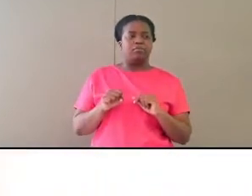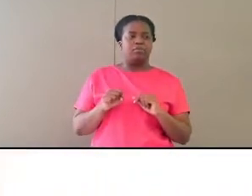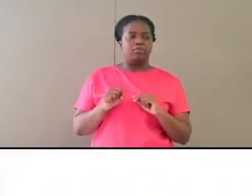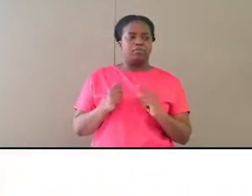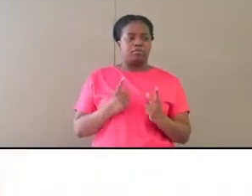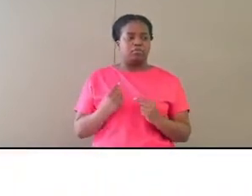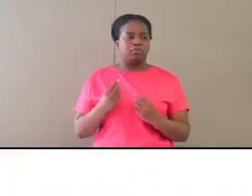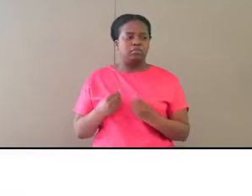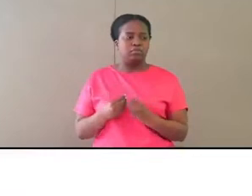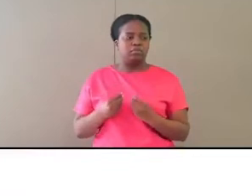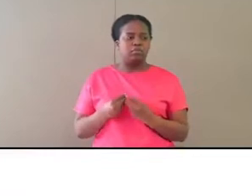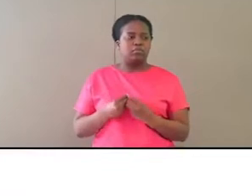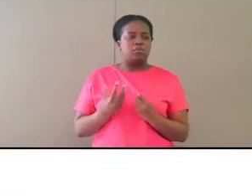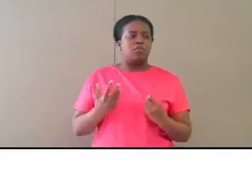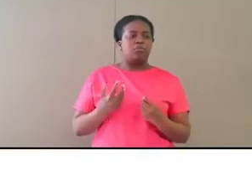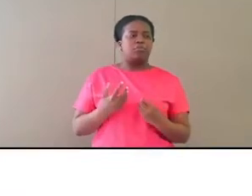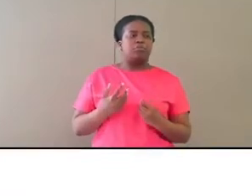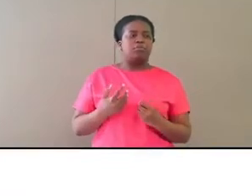right? Mandates, et cetera.